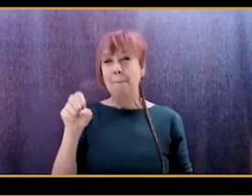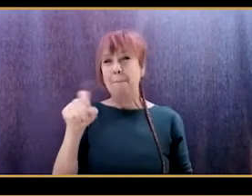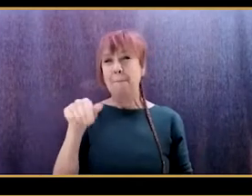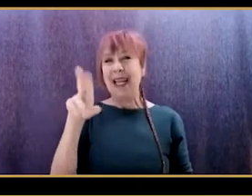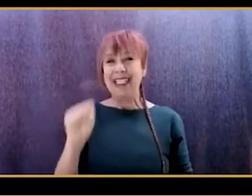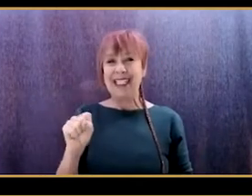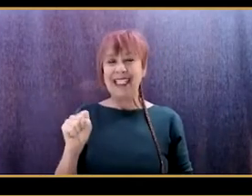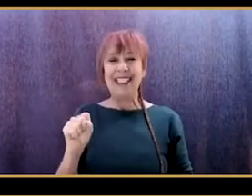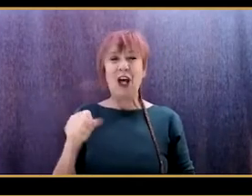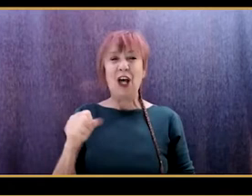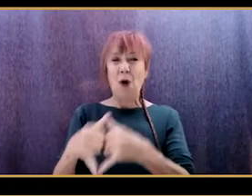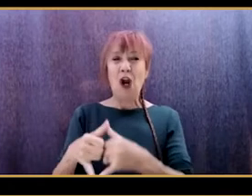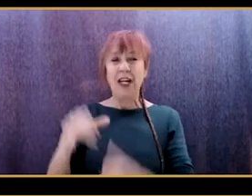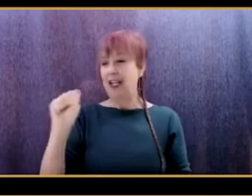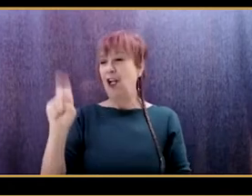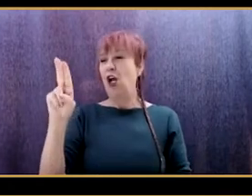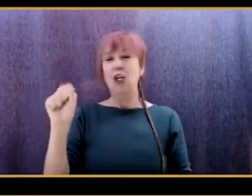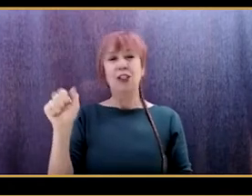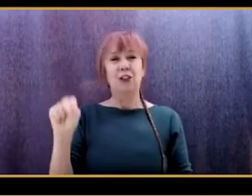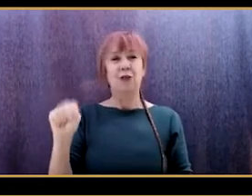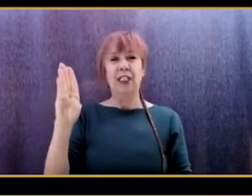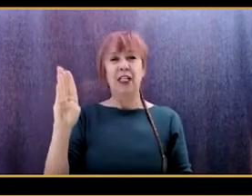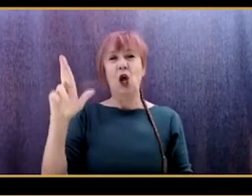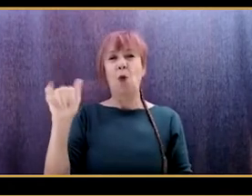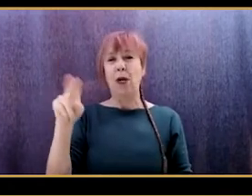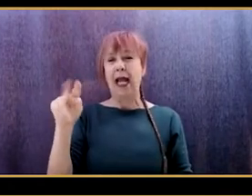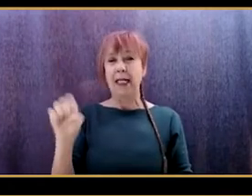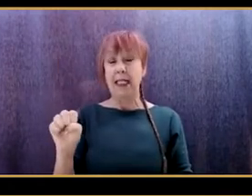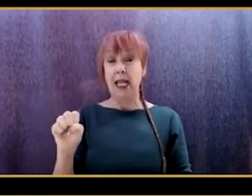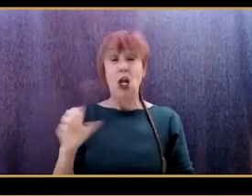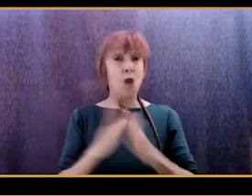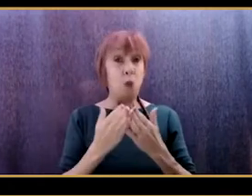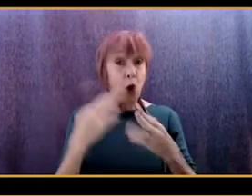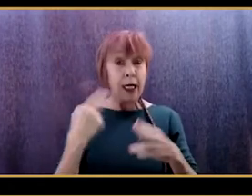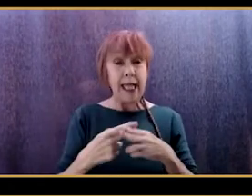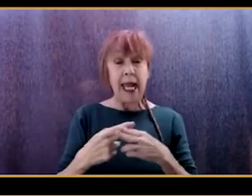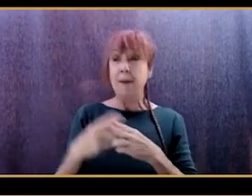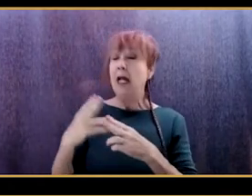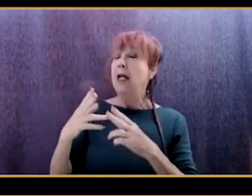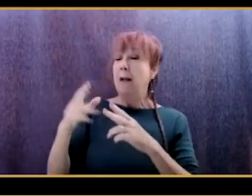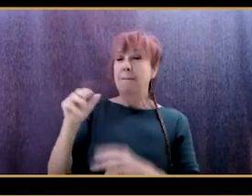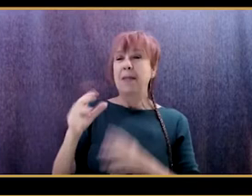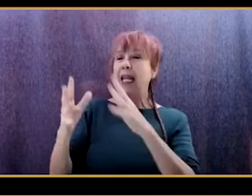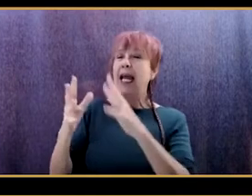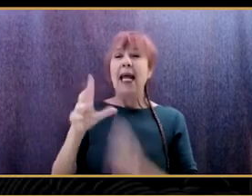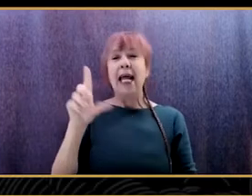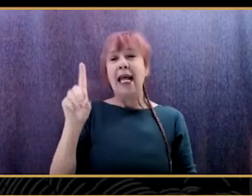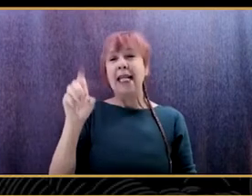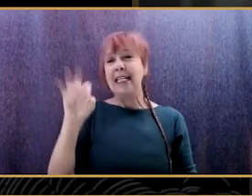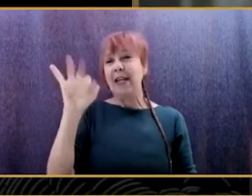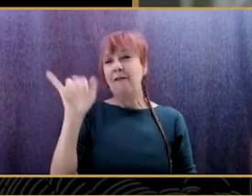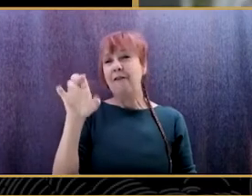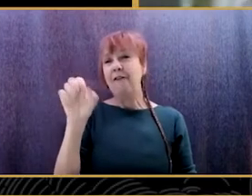Poetry Criticism is Susan Briante for her book, Defacing the Monument, published by Noemi Press. Congratulations,